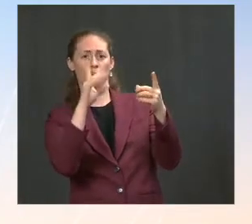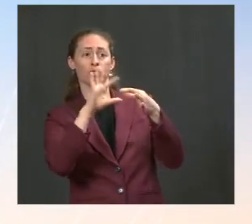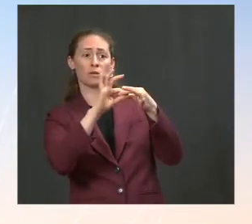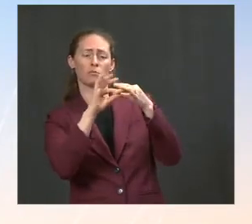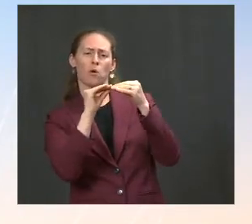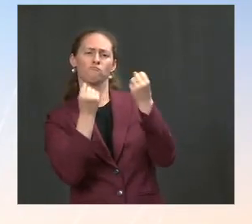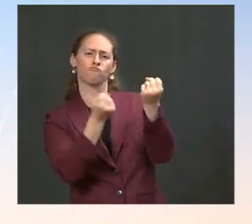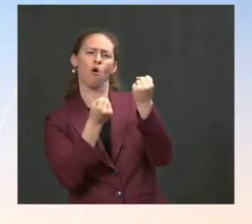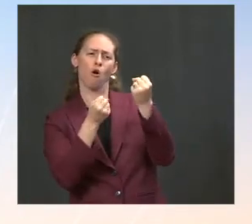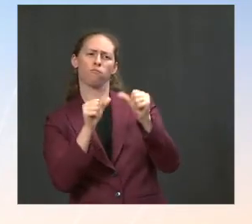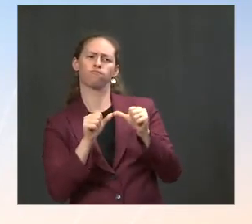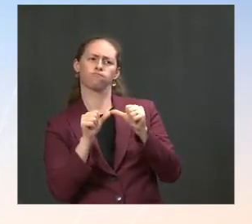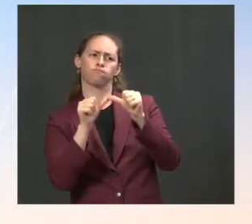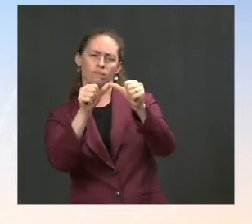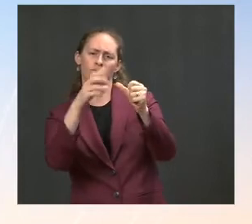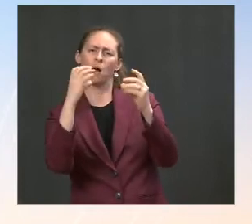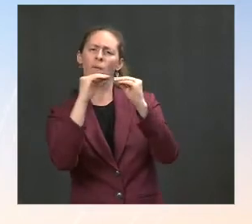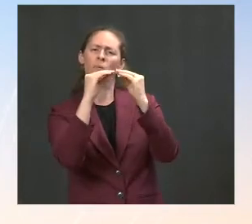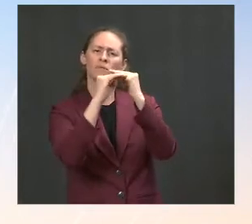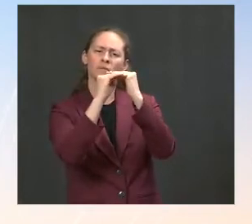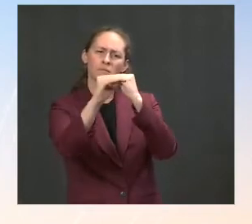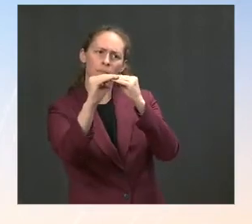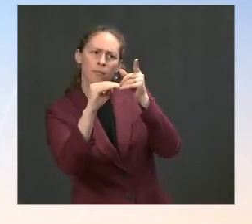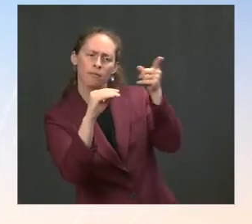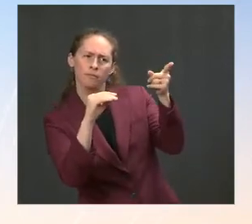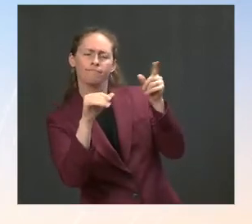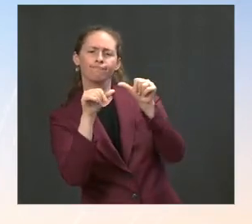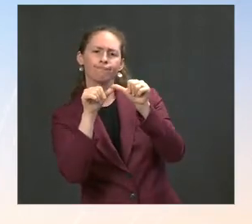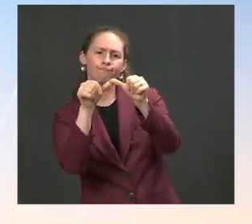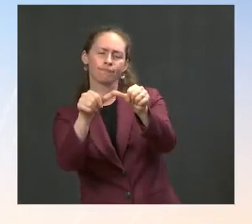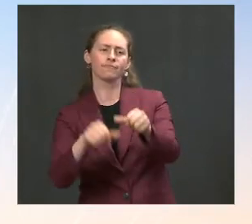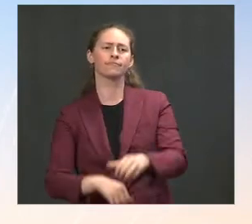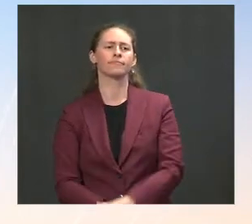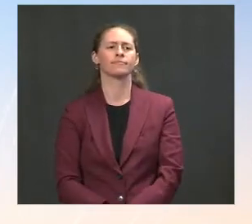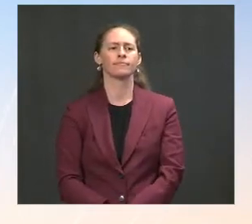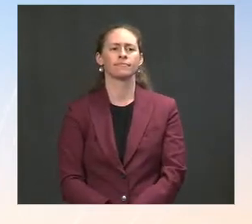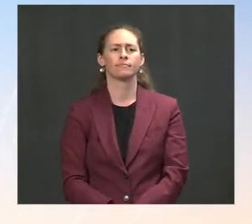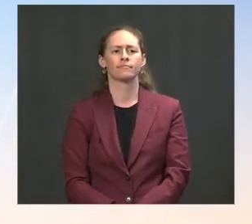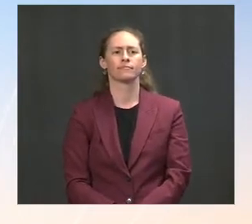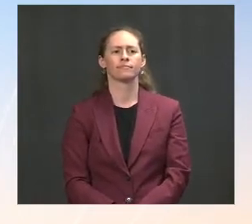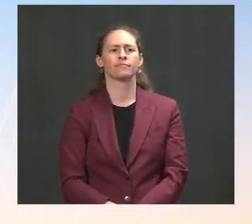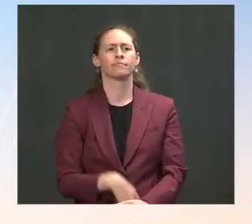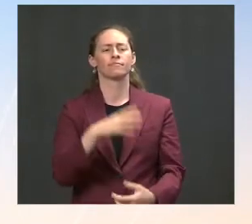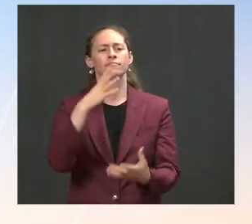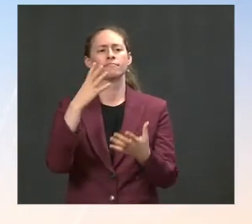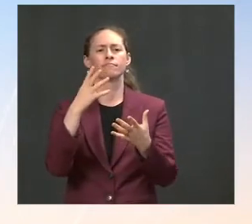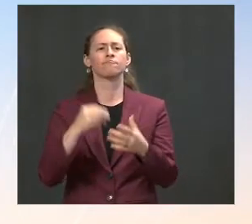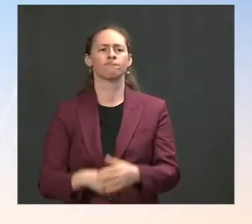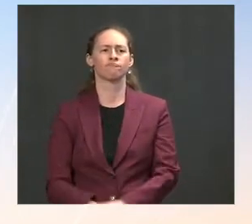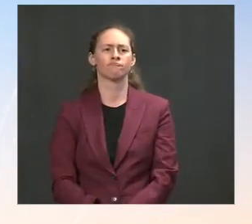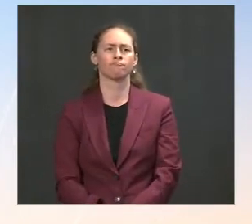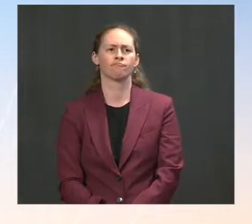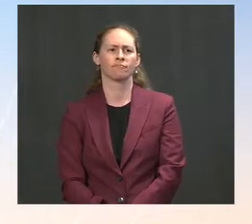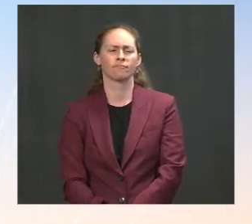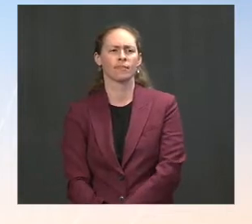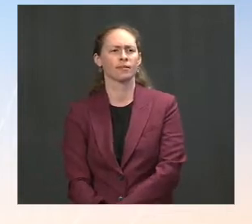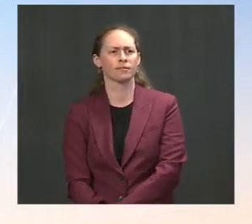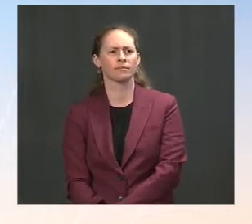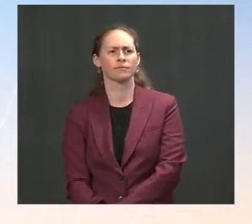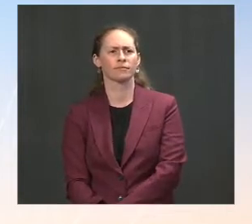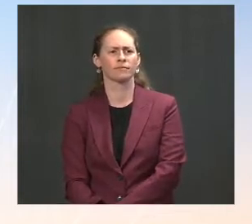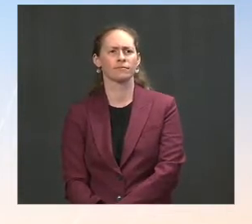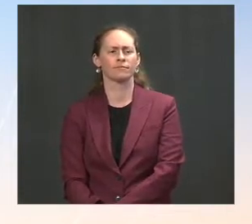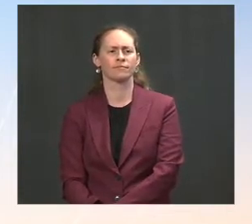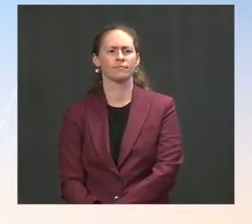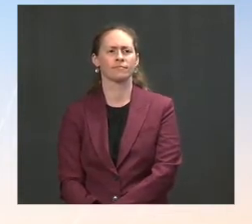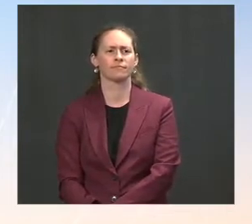including joint efforts to ensure the enduring defeat of ISIS. On Wednesday, the President will travel to Pennsylvania and